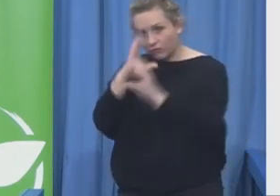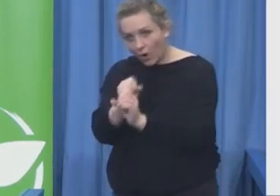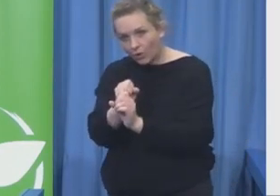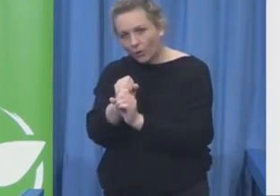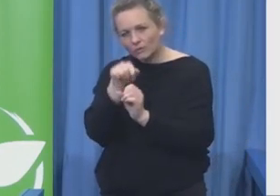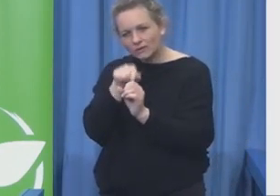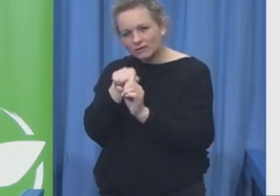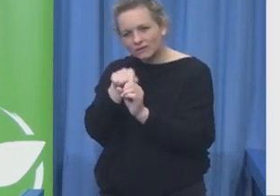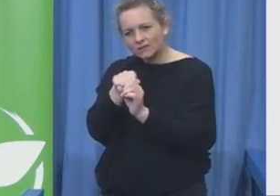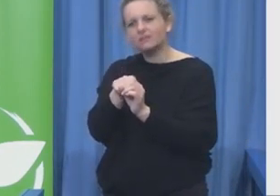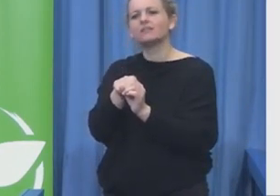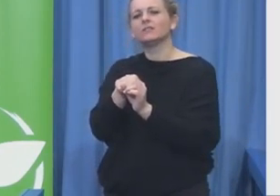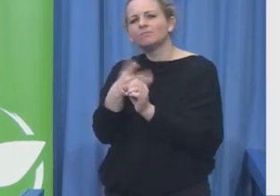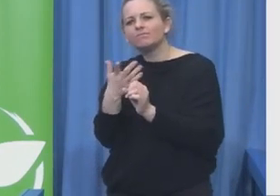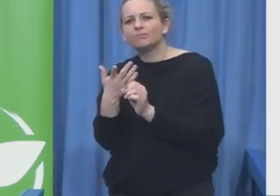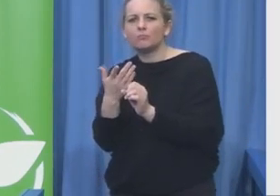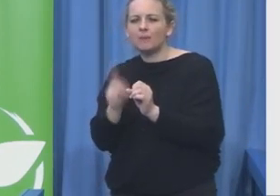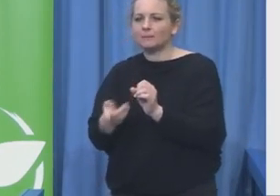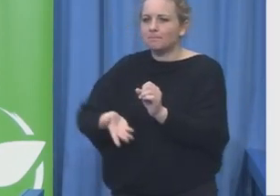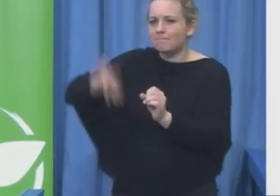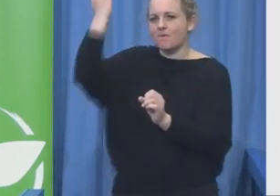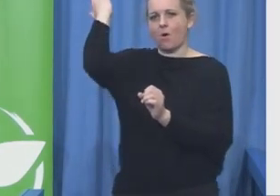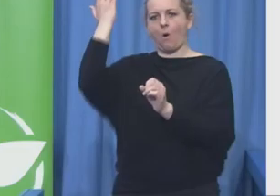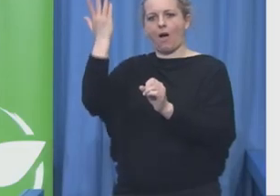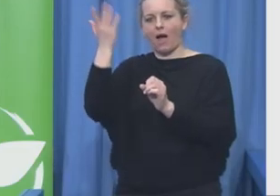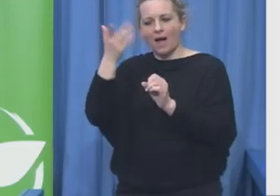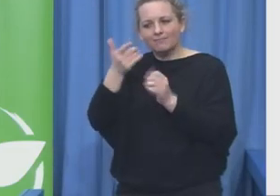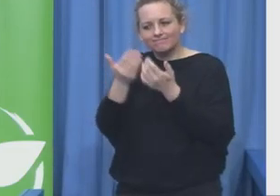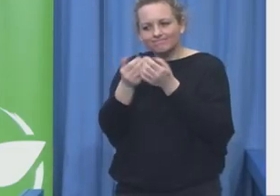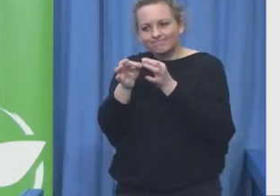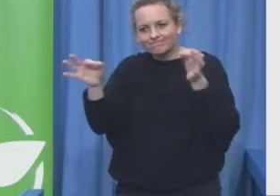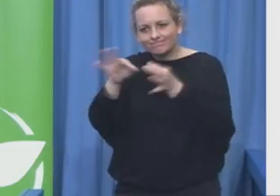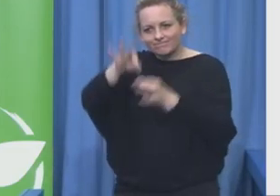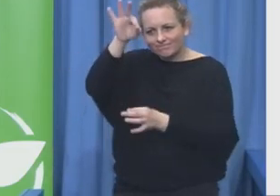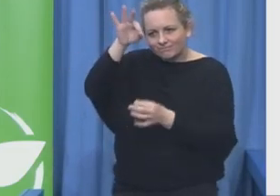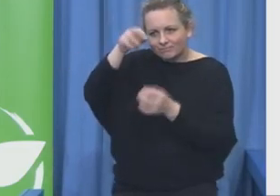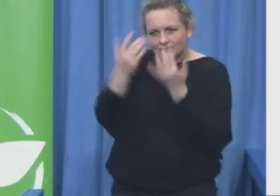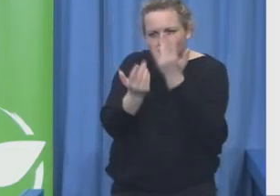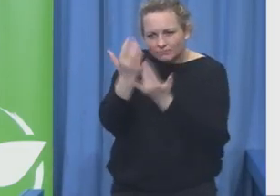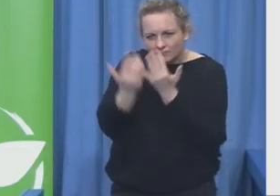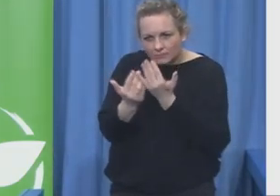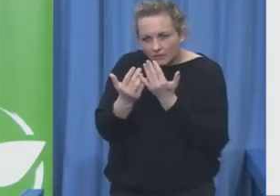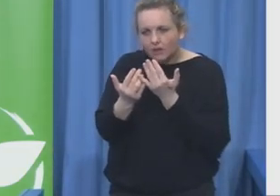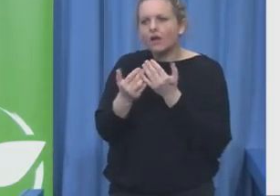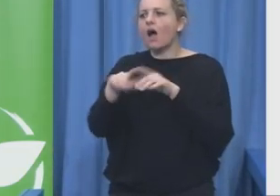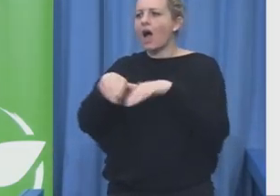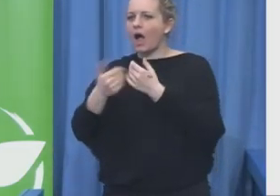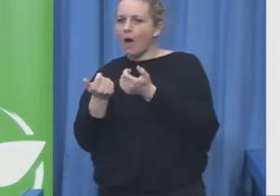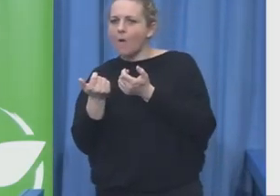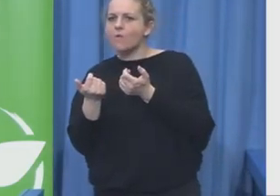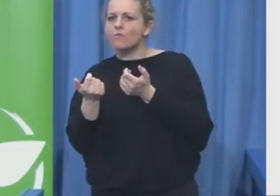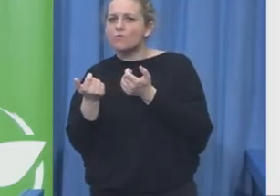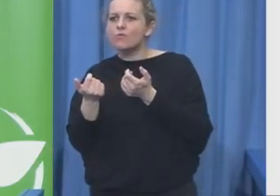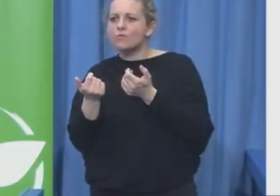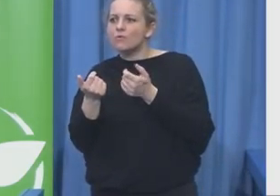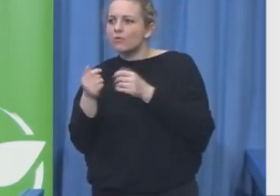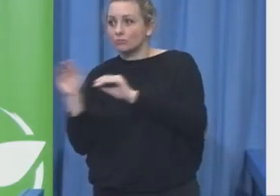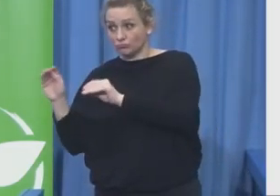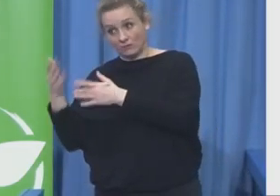of the training, essentially, that is being provided. It's good to train, but so what? What's happening after? What is the